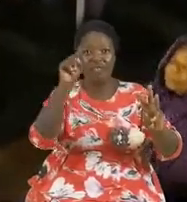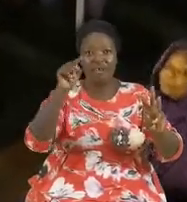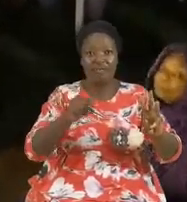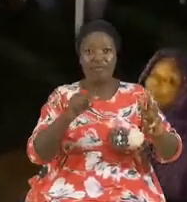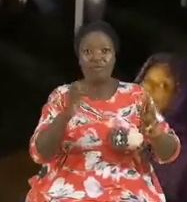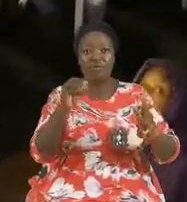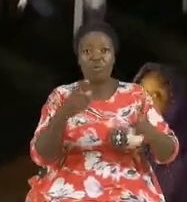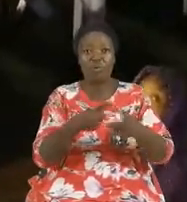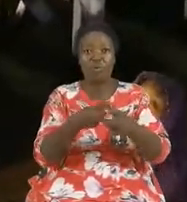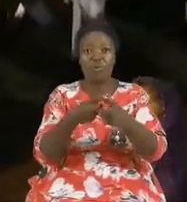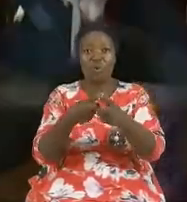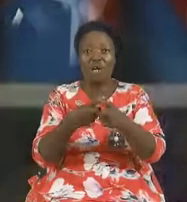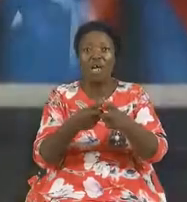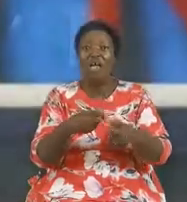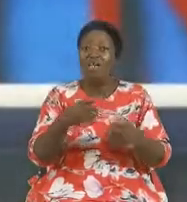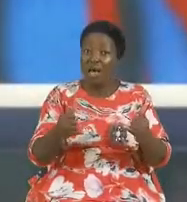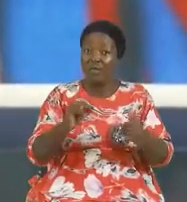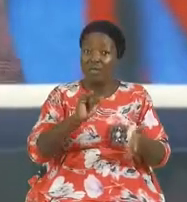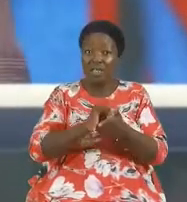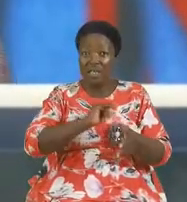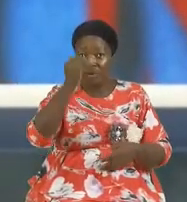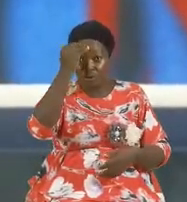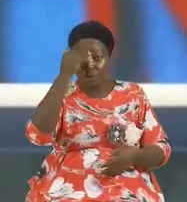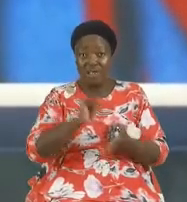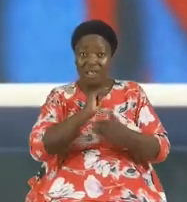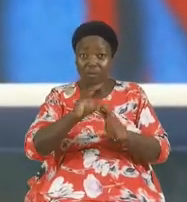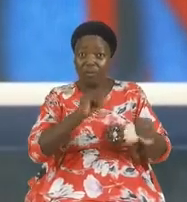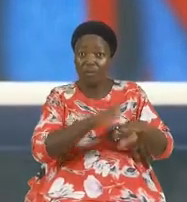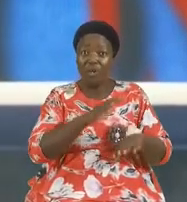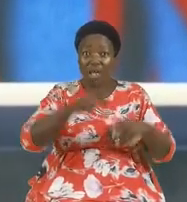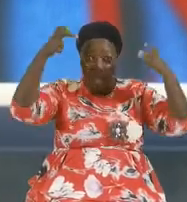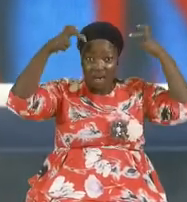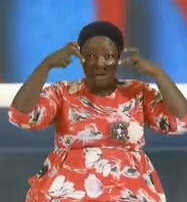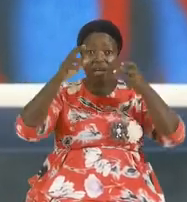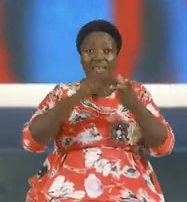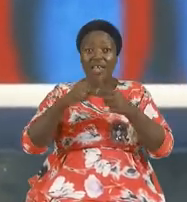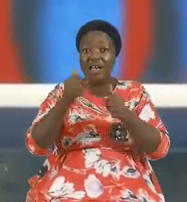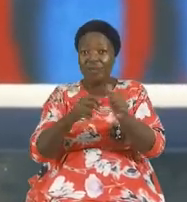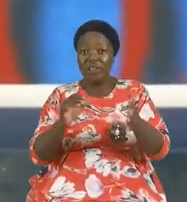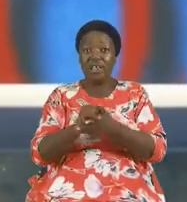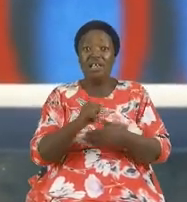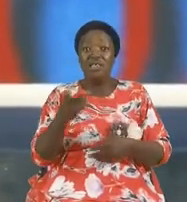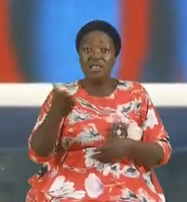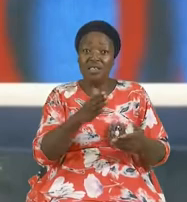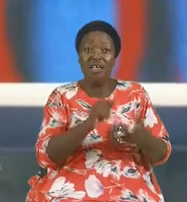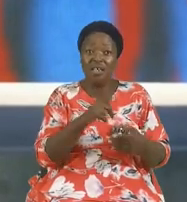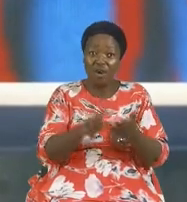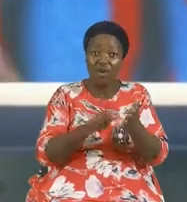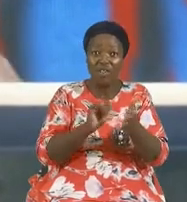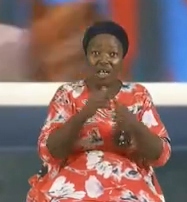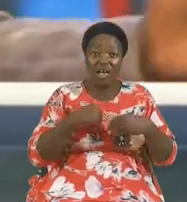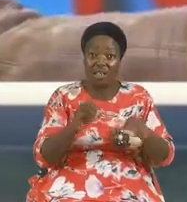26, it tells us, I therefore, so run. He said, now that I know, I'm going to wear a